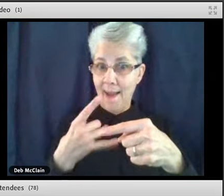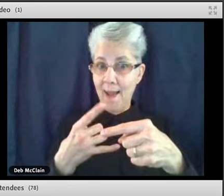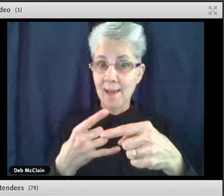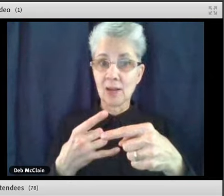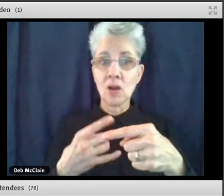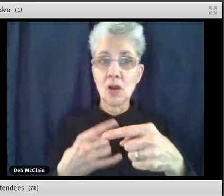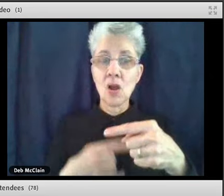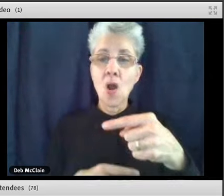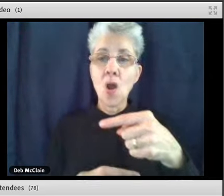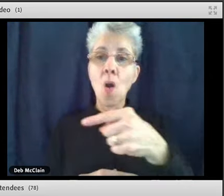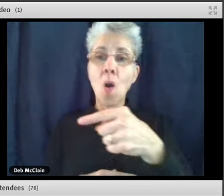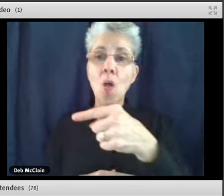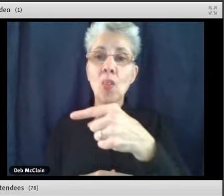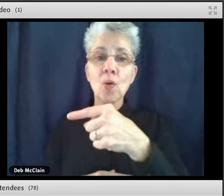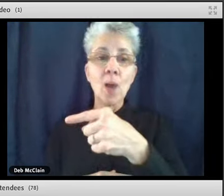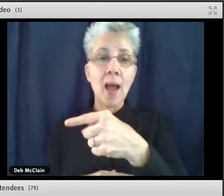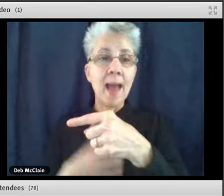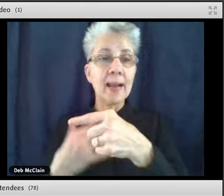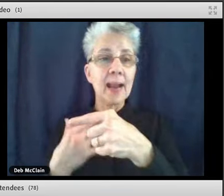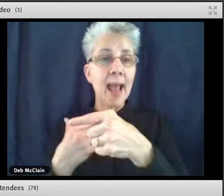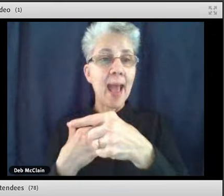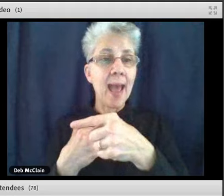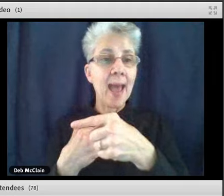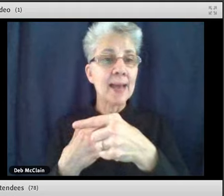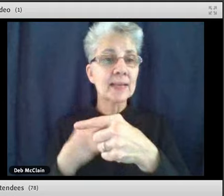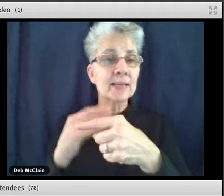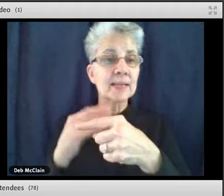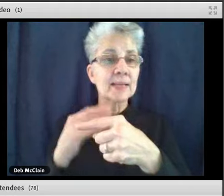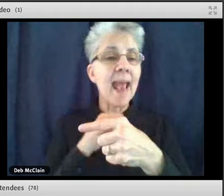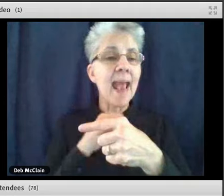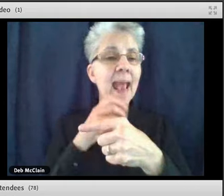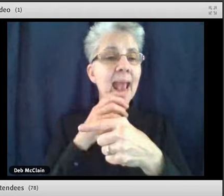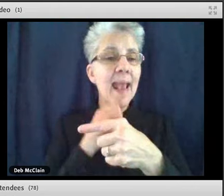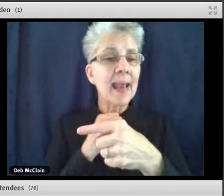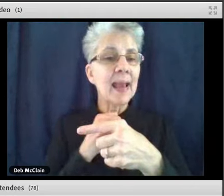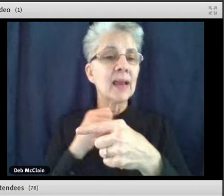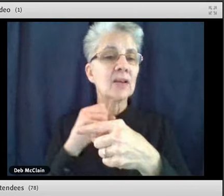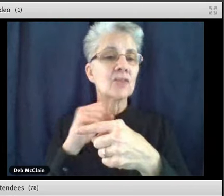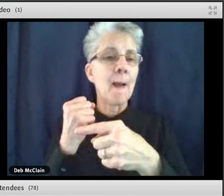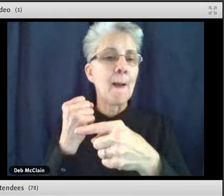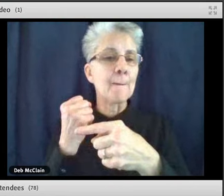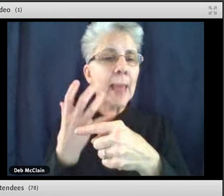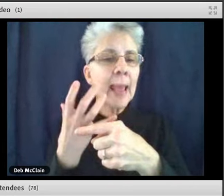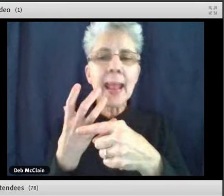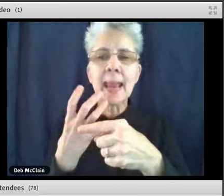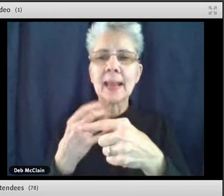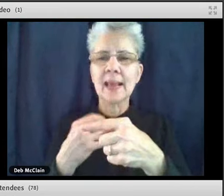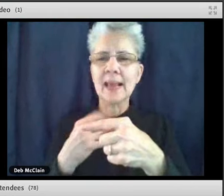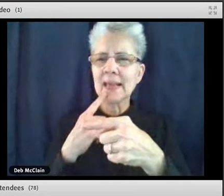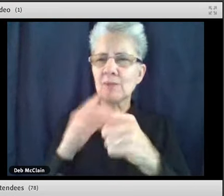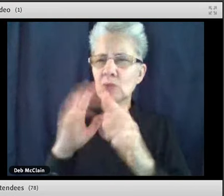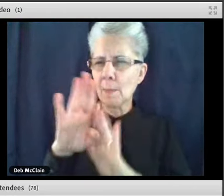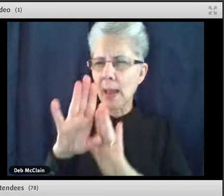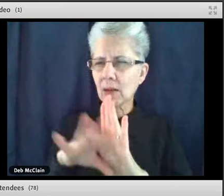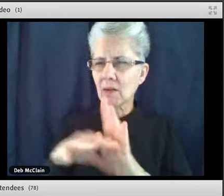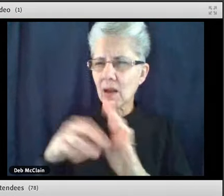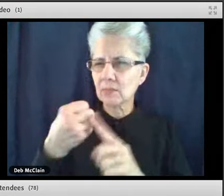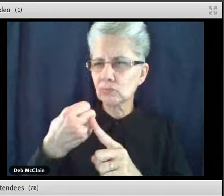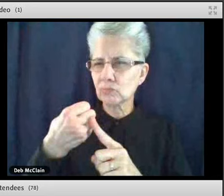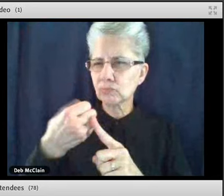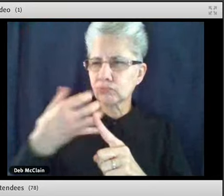if it's travel related or not. So I think that's just good information to have. Again, the more facts you have, the more you know, the more you can put